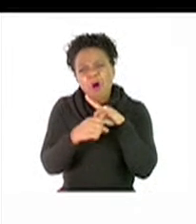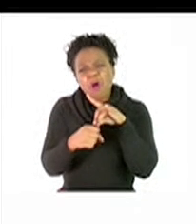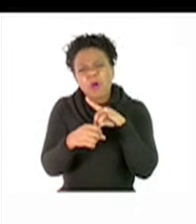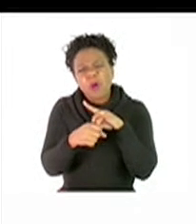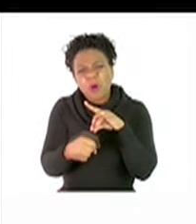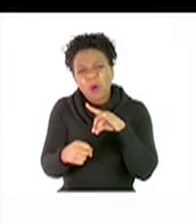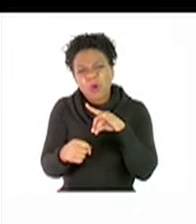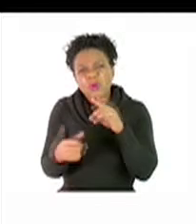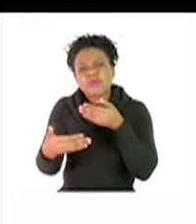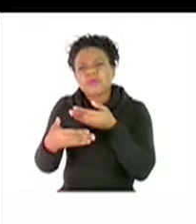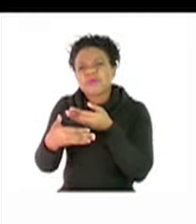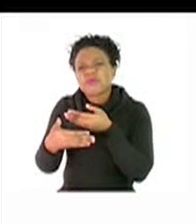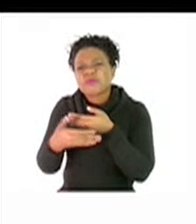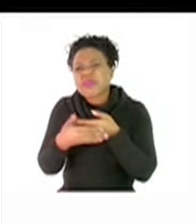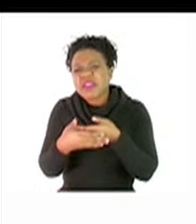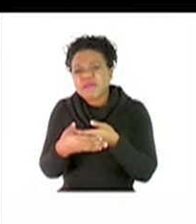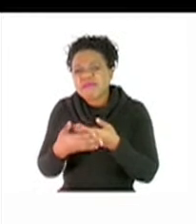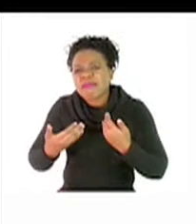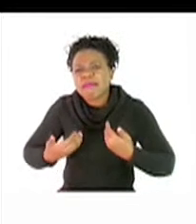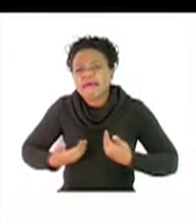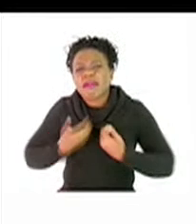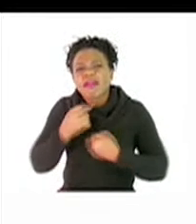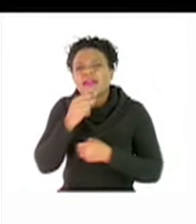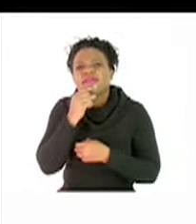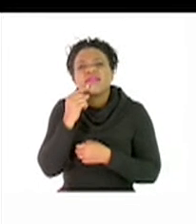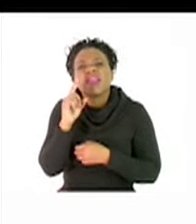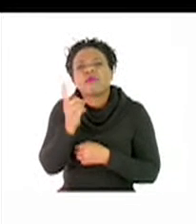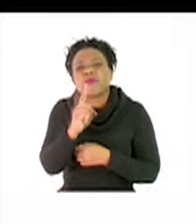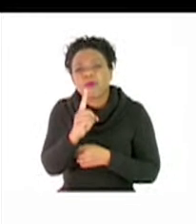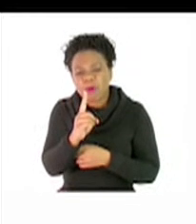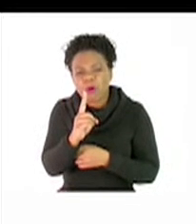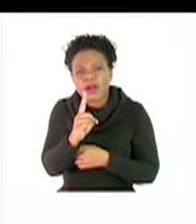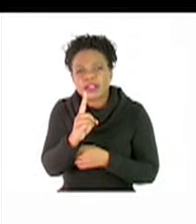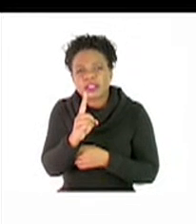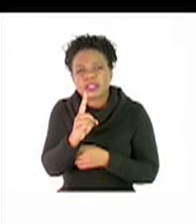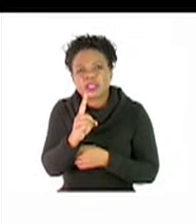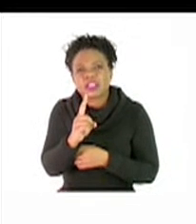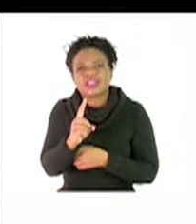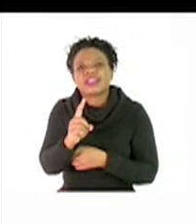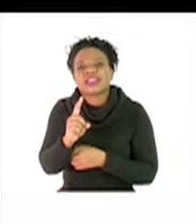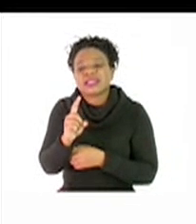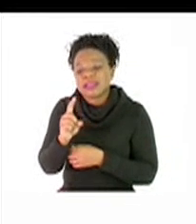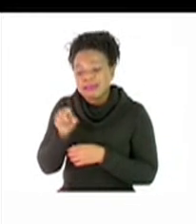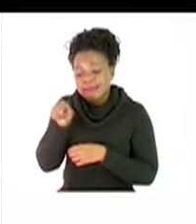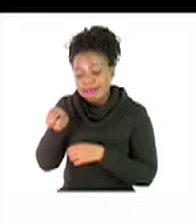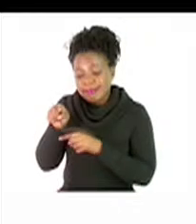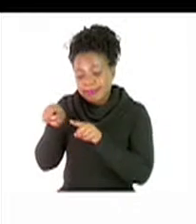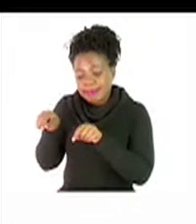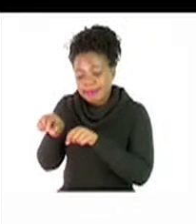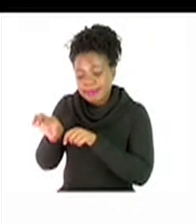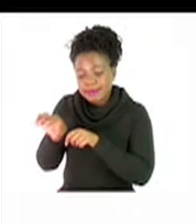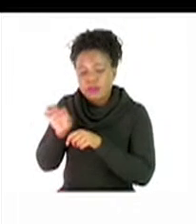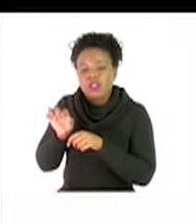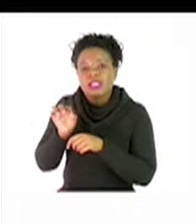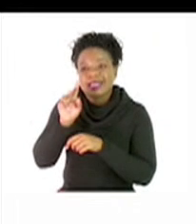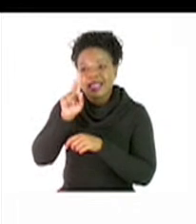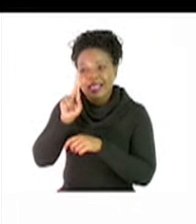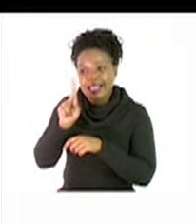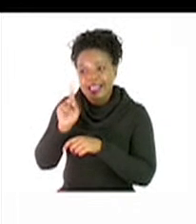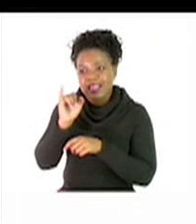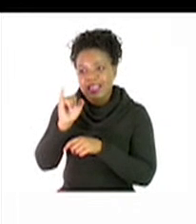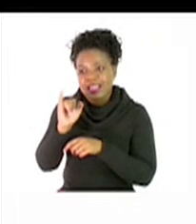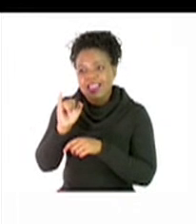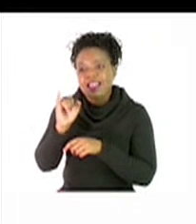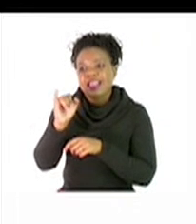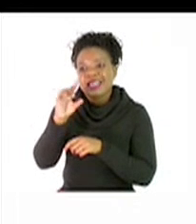Now, the diminutive or the young one of a goat is a kid. Those are 3 letters. They